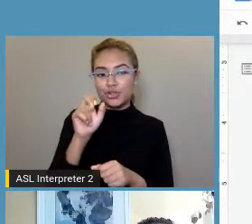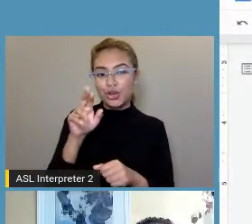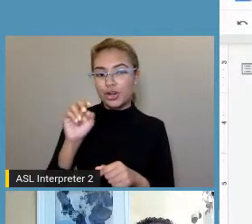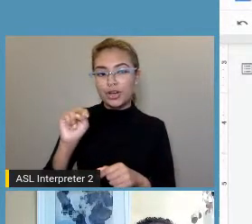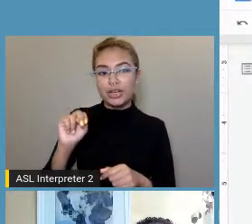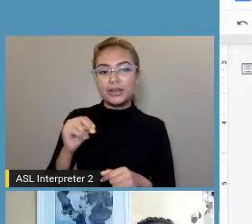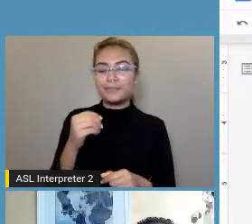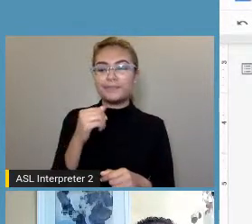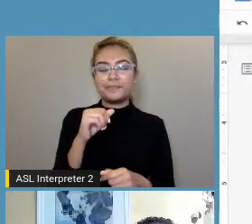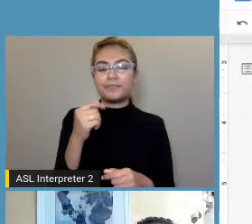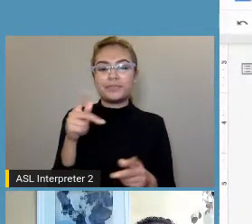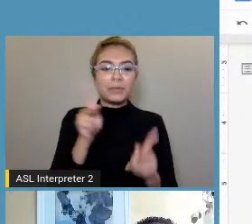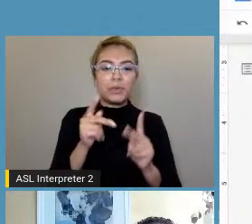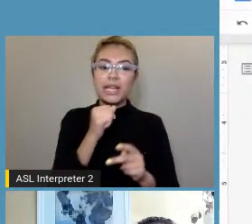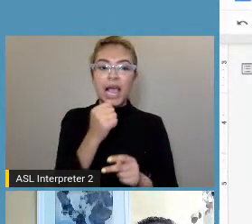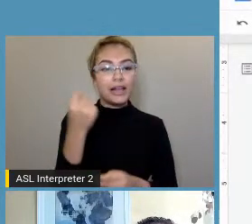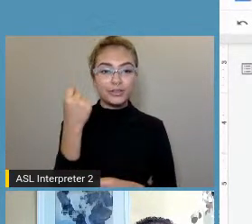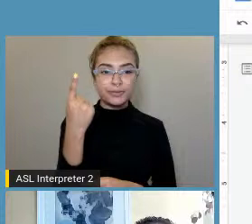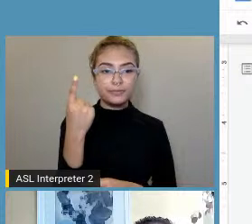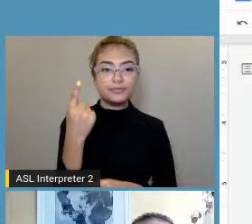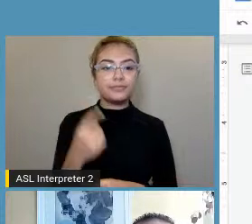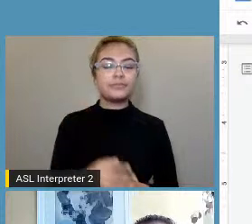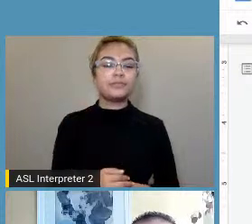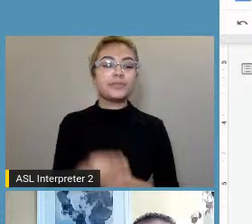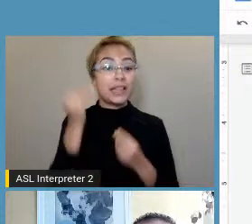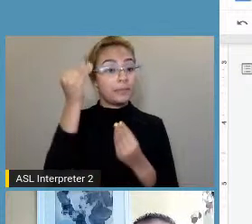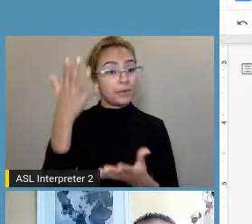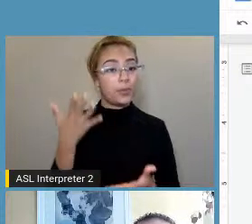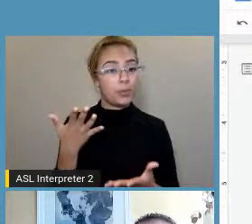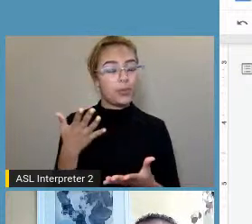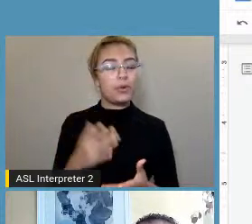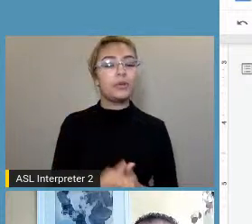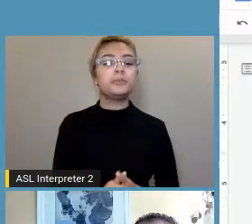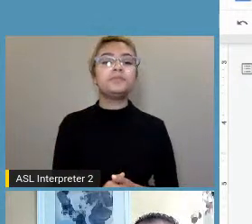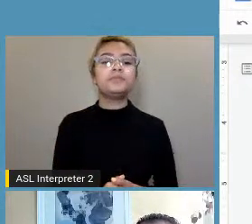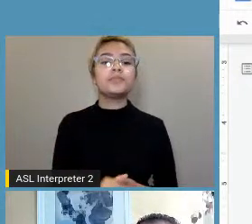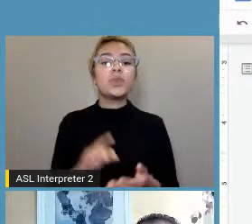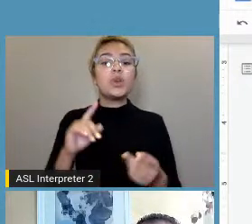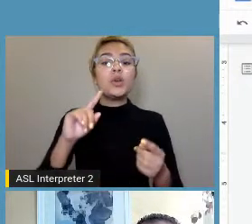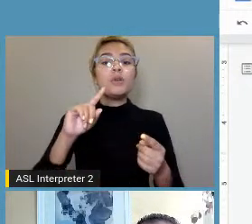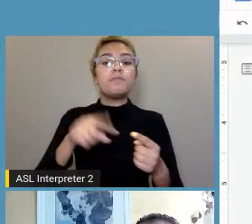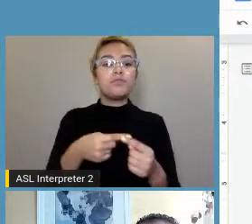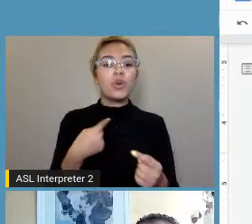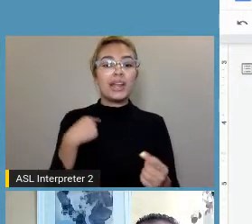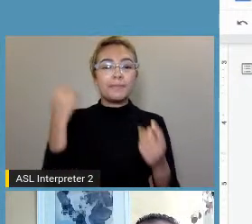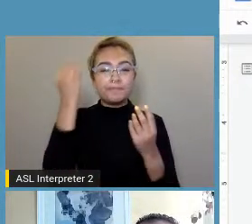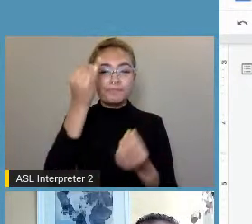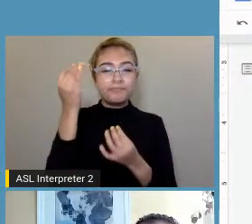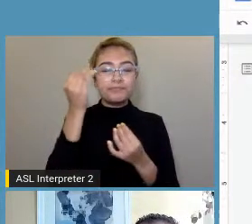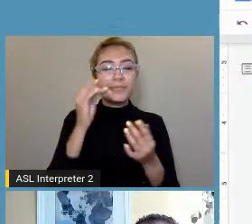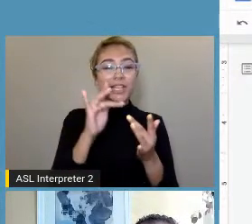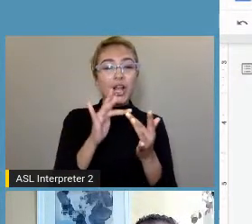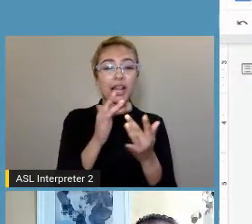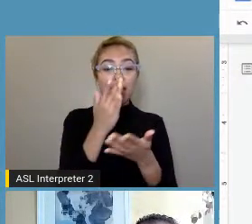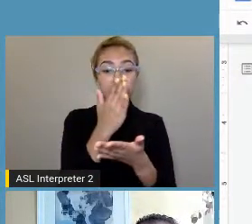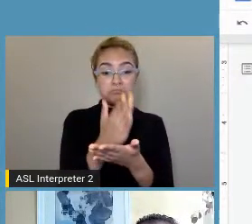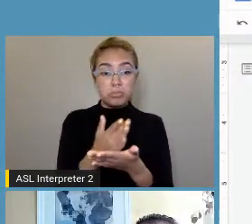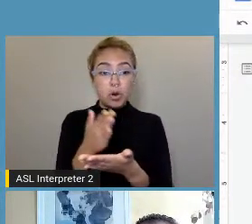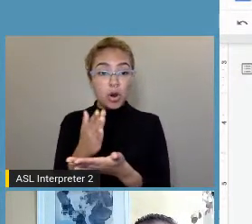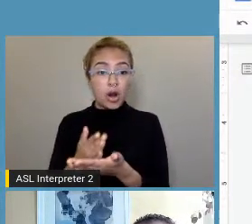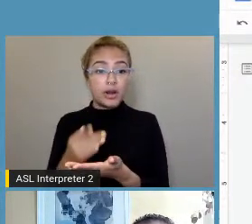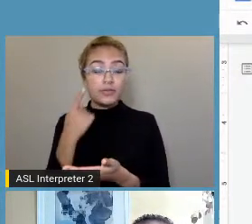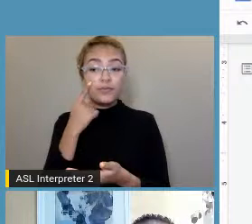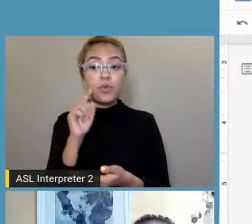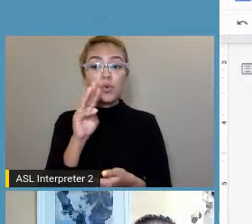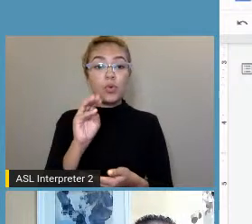Cool. So when I'm thinking about online elements for a website